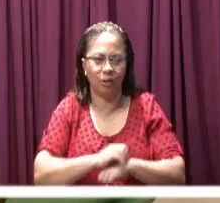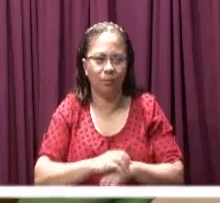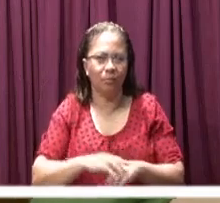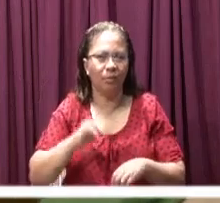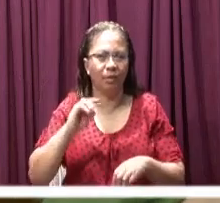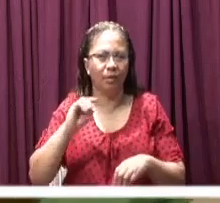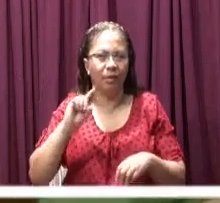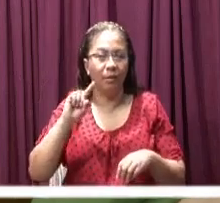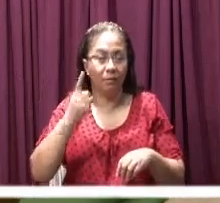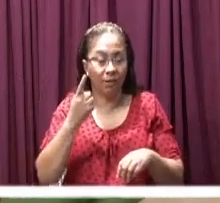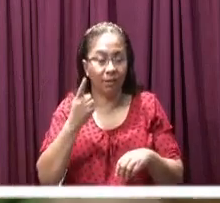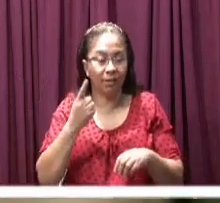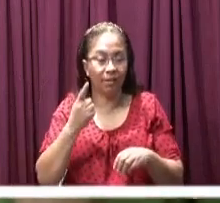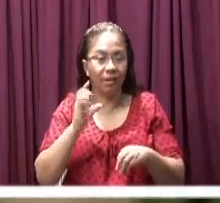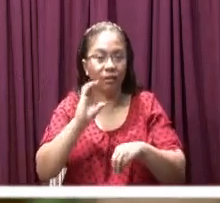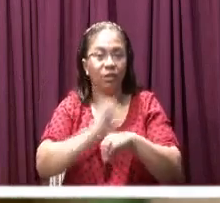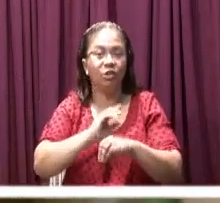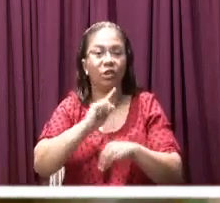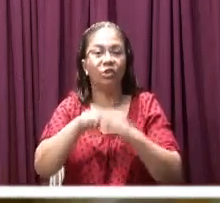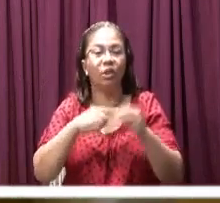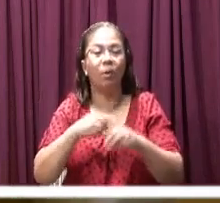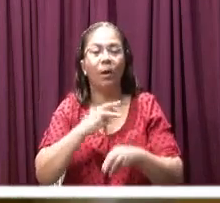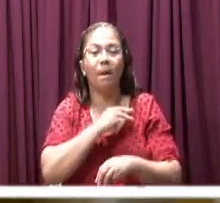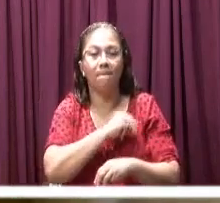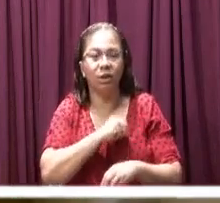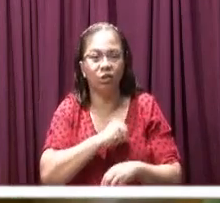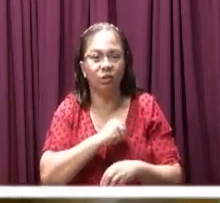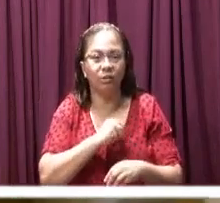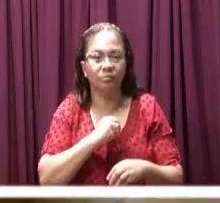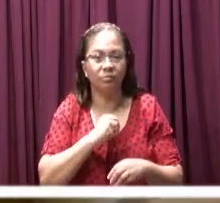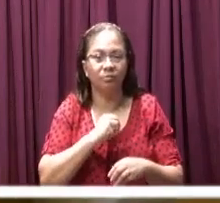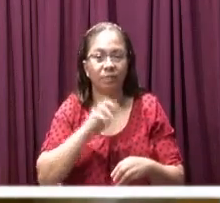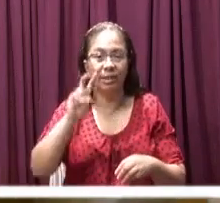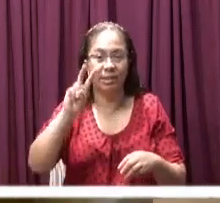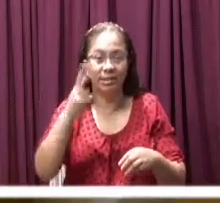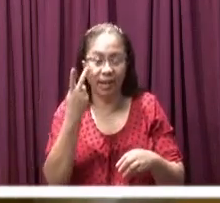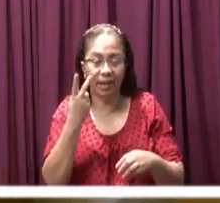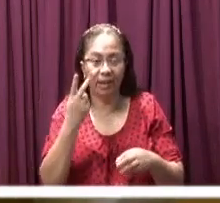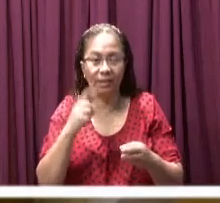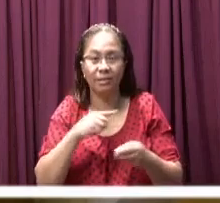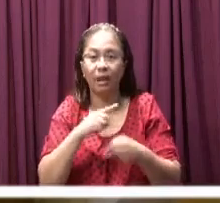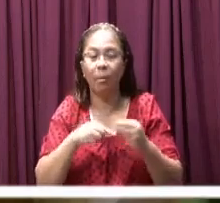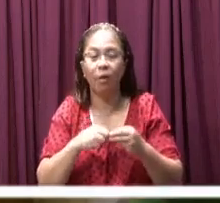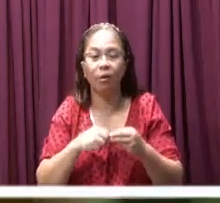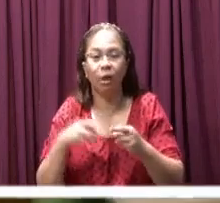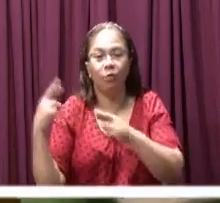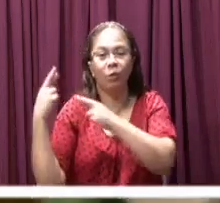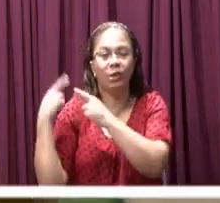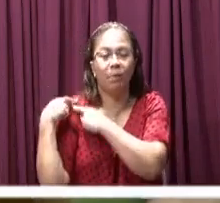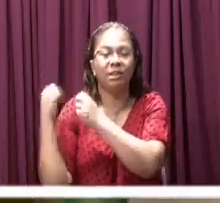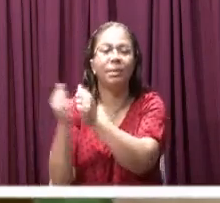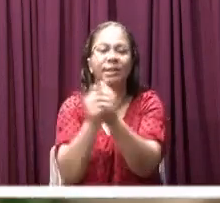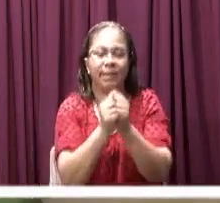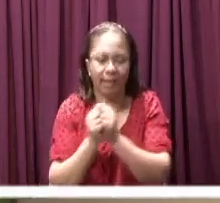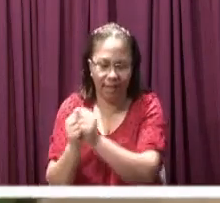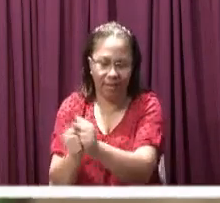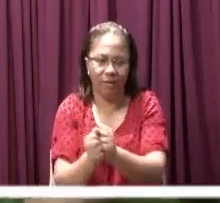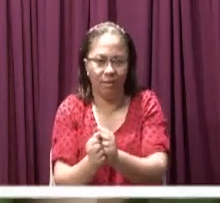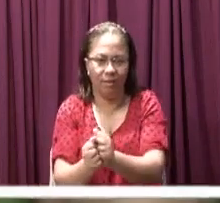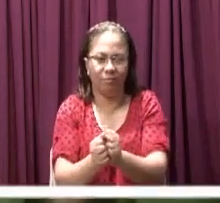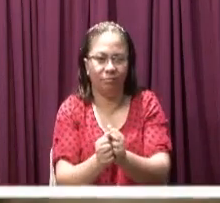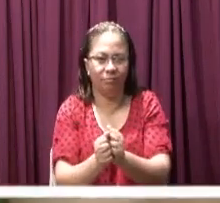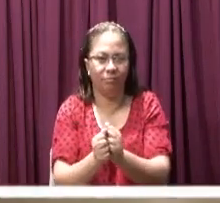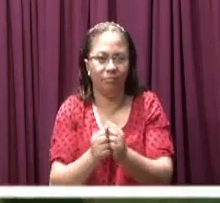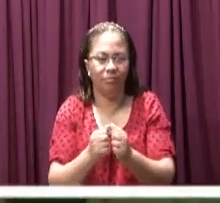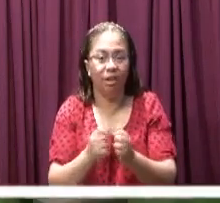that it is about mission. Second, it's about co-responsibility. Because the responsibility Jesus has,